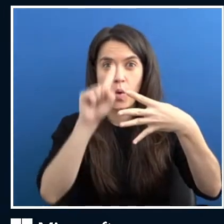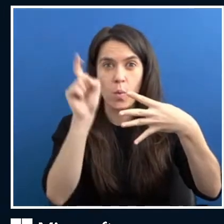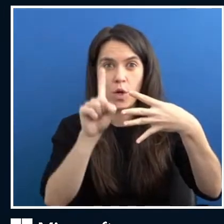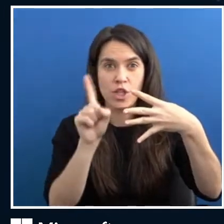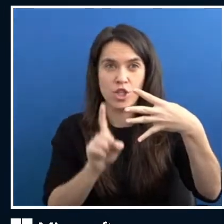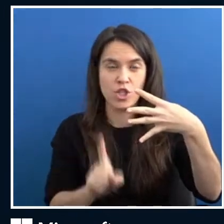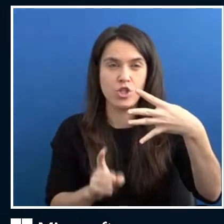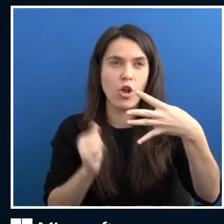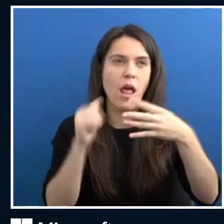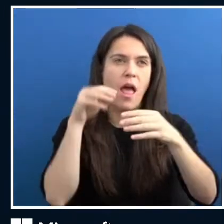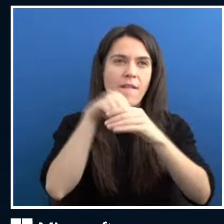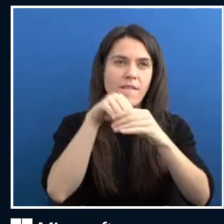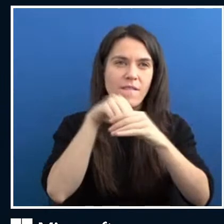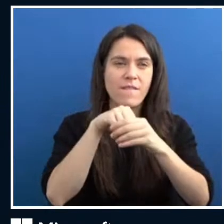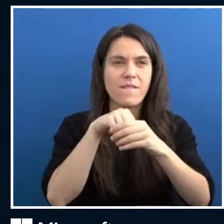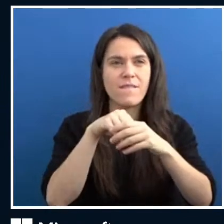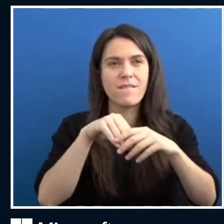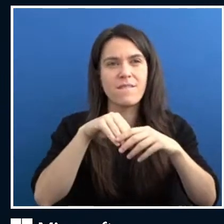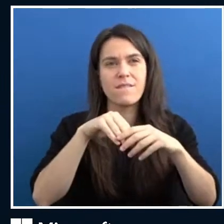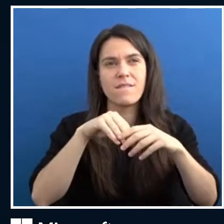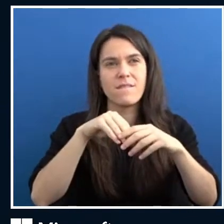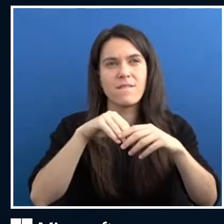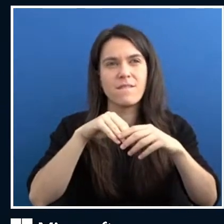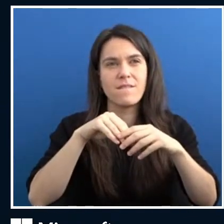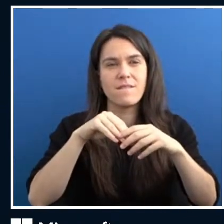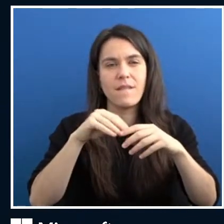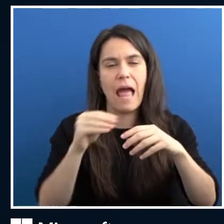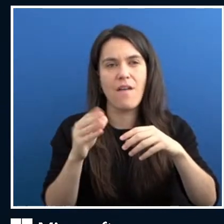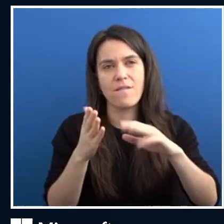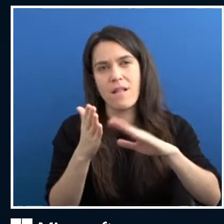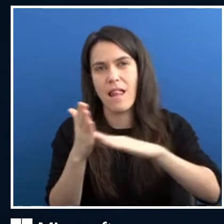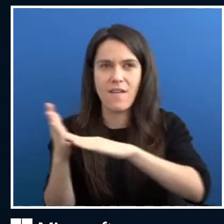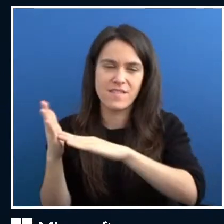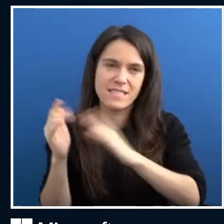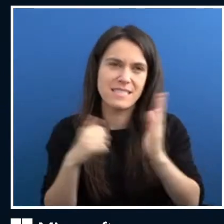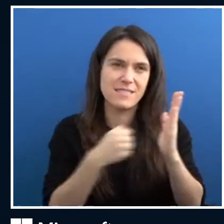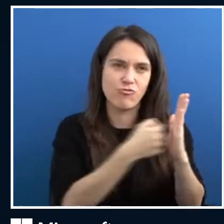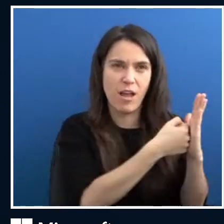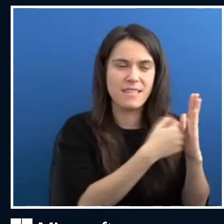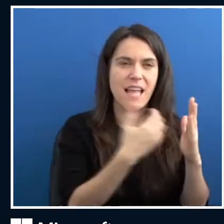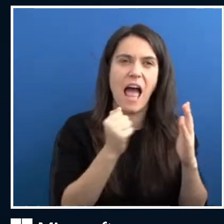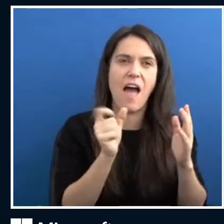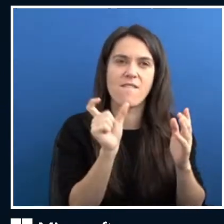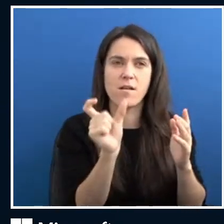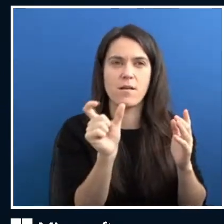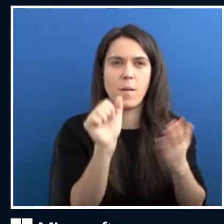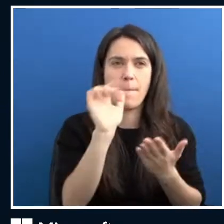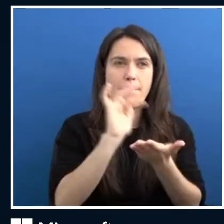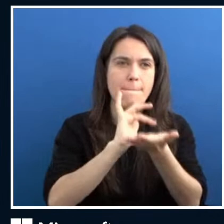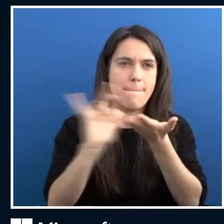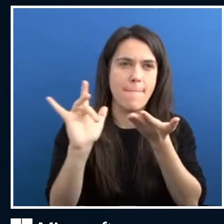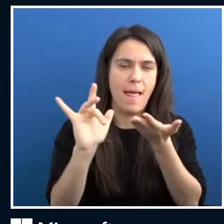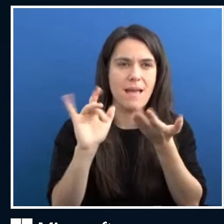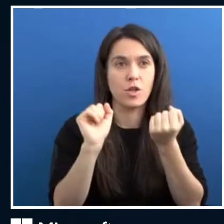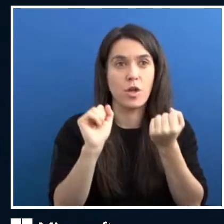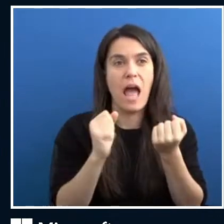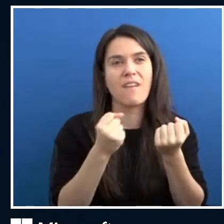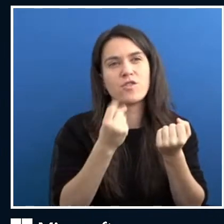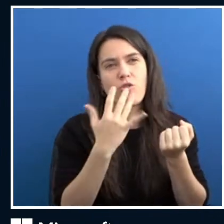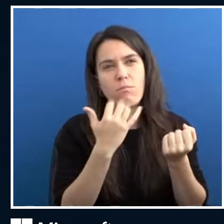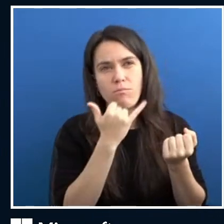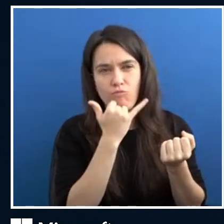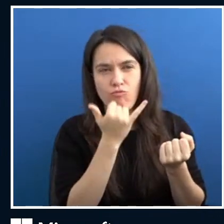a left side and a right side and a blank space in the middle, and it contains the answer and the incorrect answers for it. So